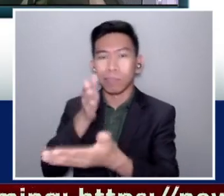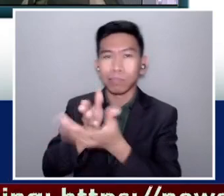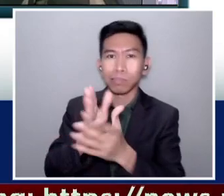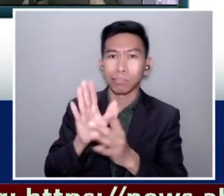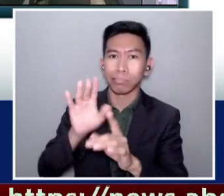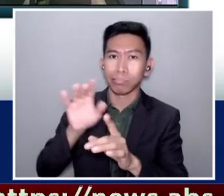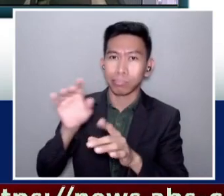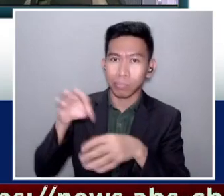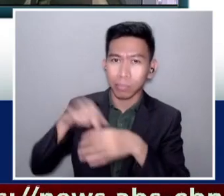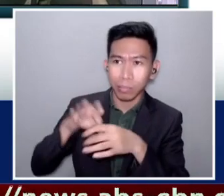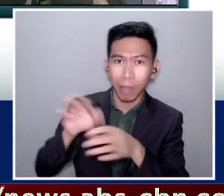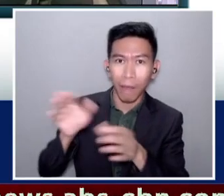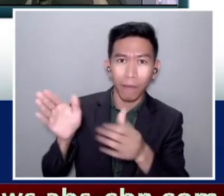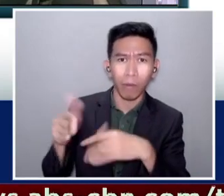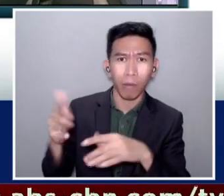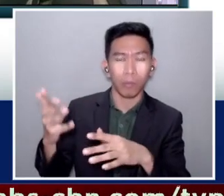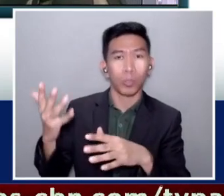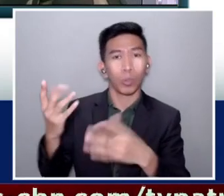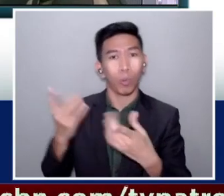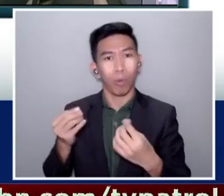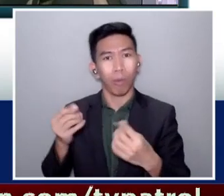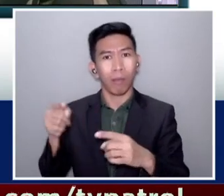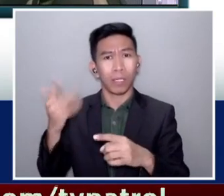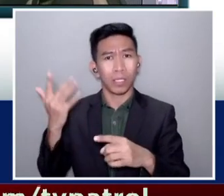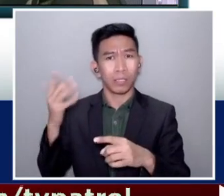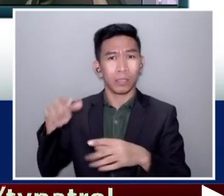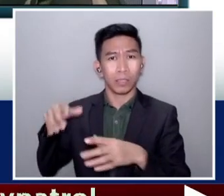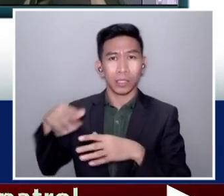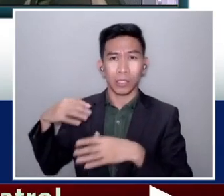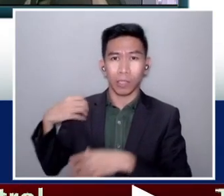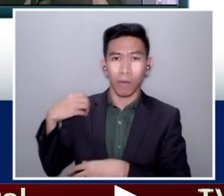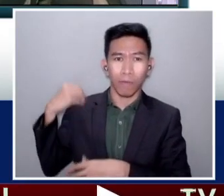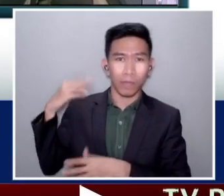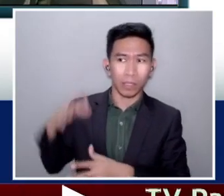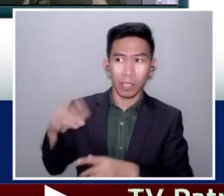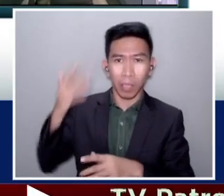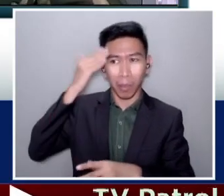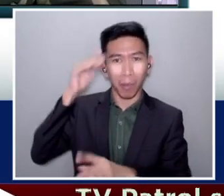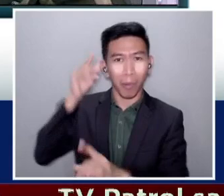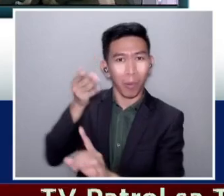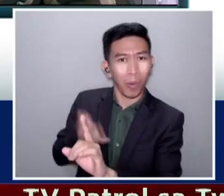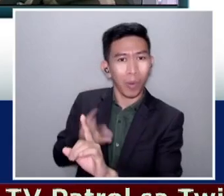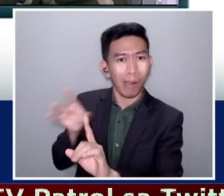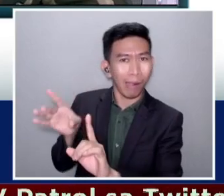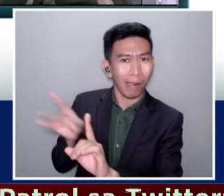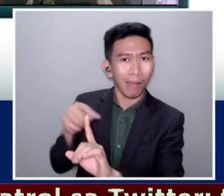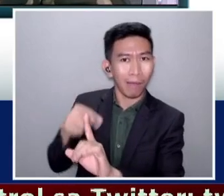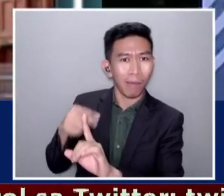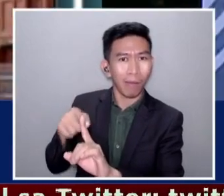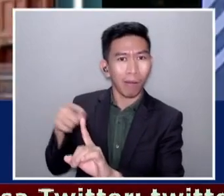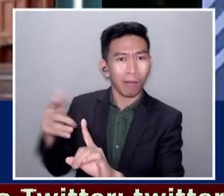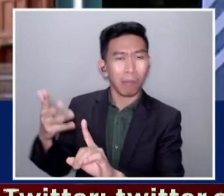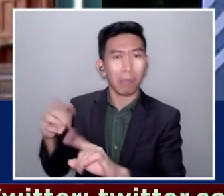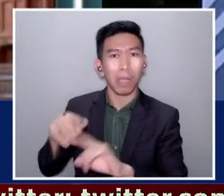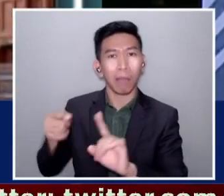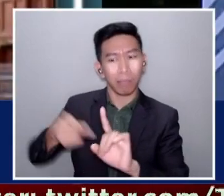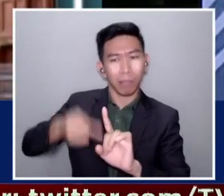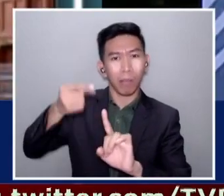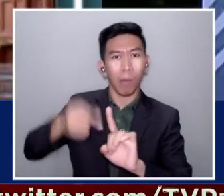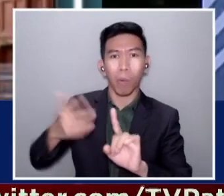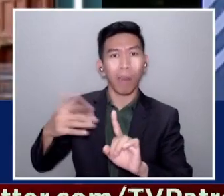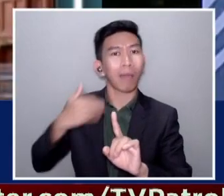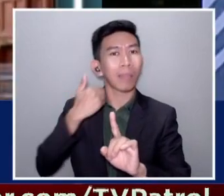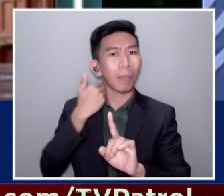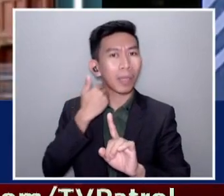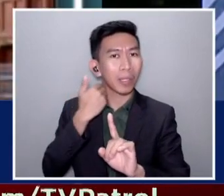the electoral boards does not know that this person is COVID-19 positive. Tines, hindi naman siya 37.5 and above. That person will be allowed